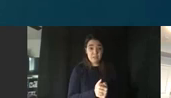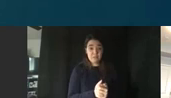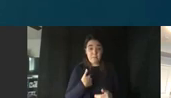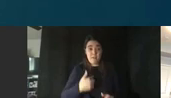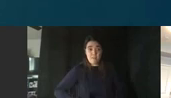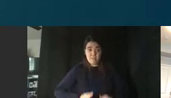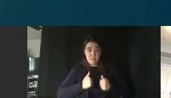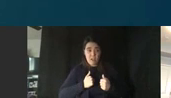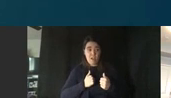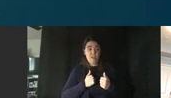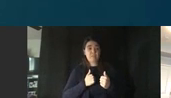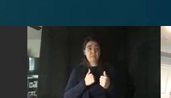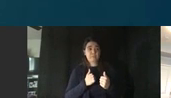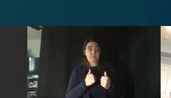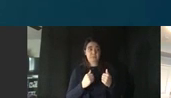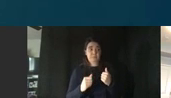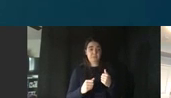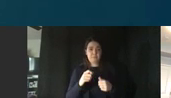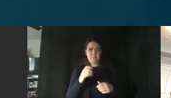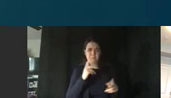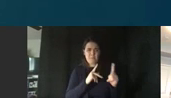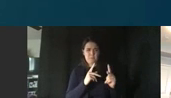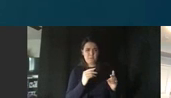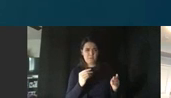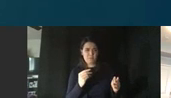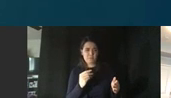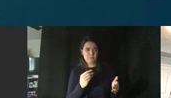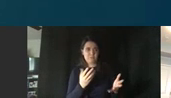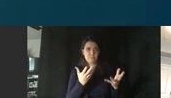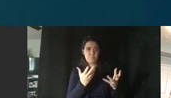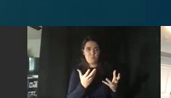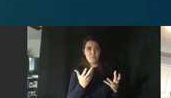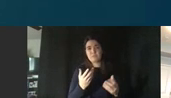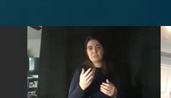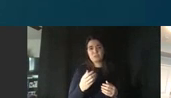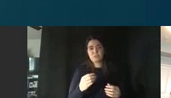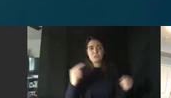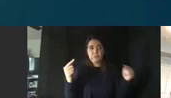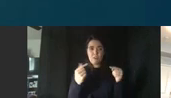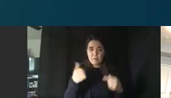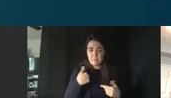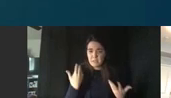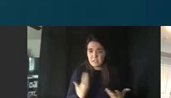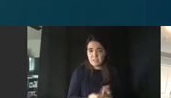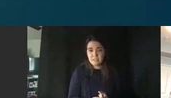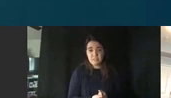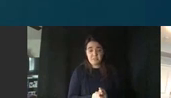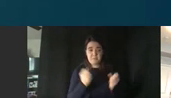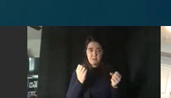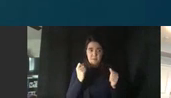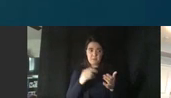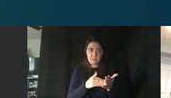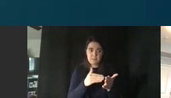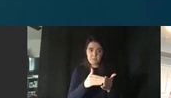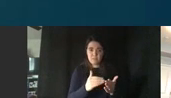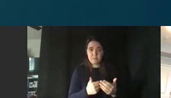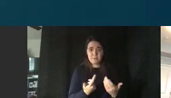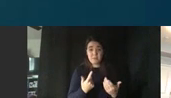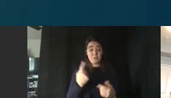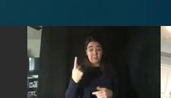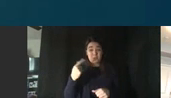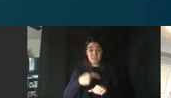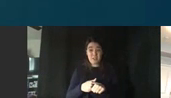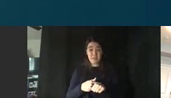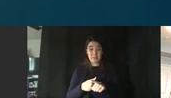threatened on various occasions, and it's not fun. And one time it happened in Afghanistan by